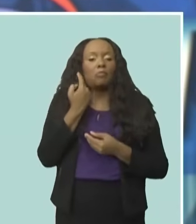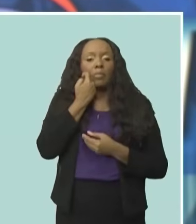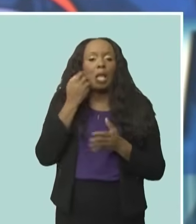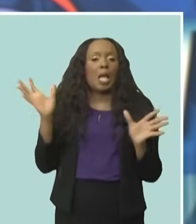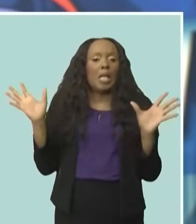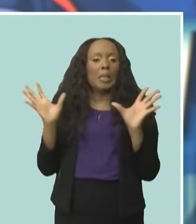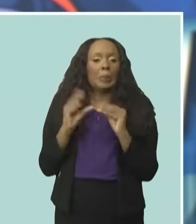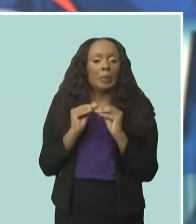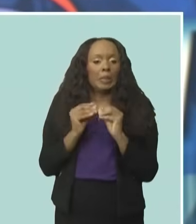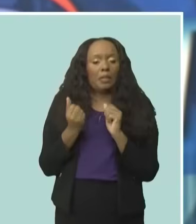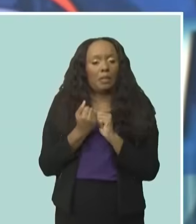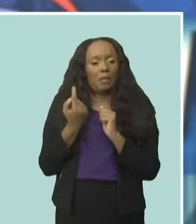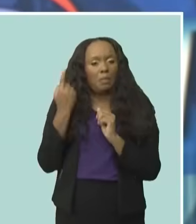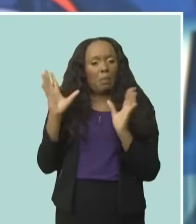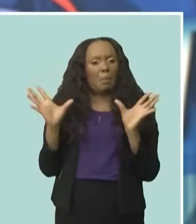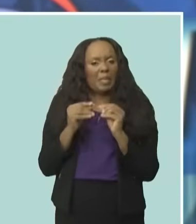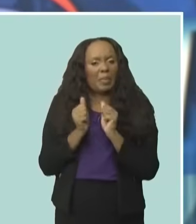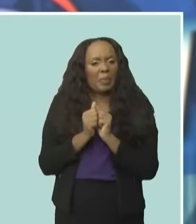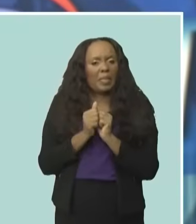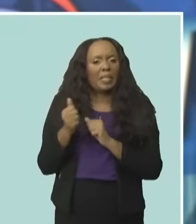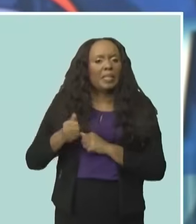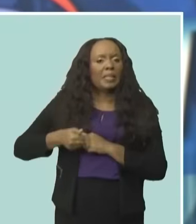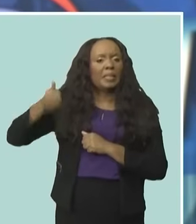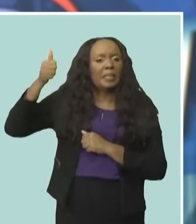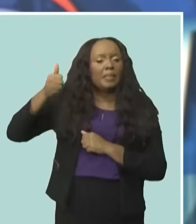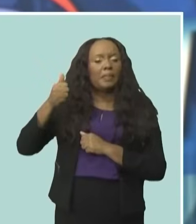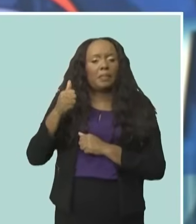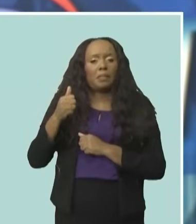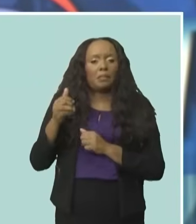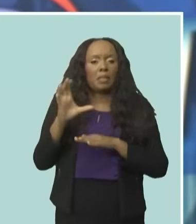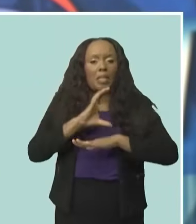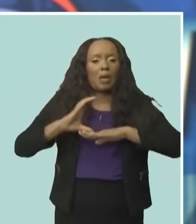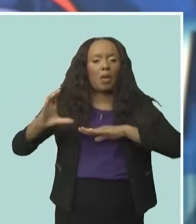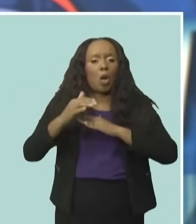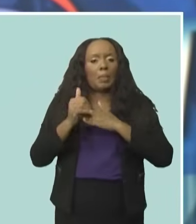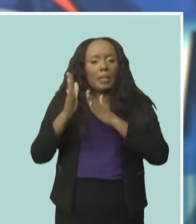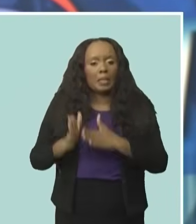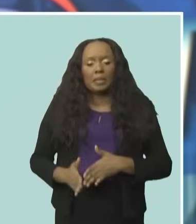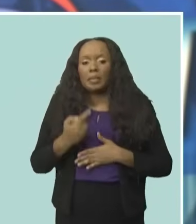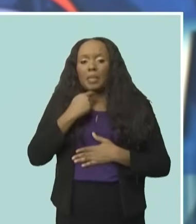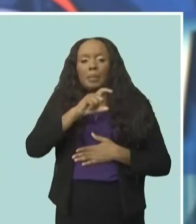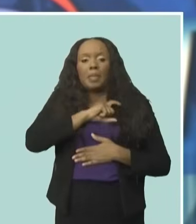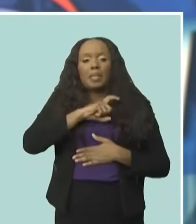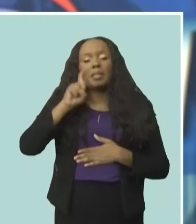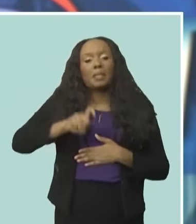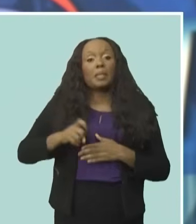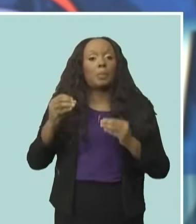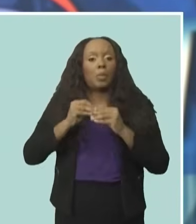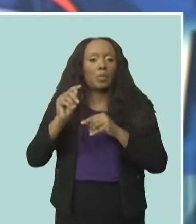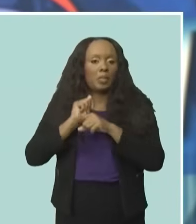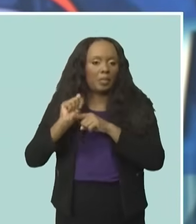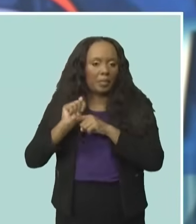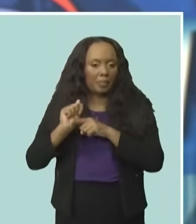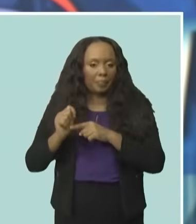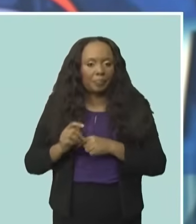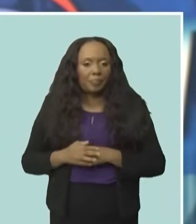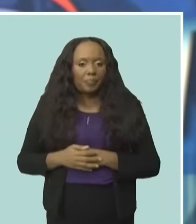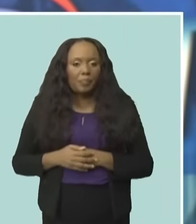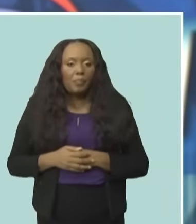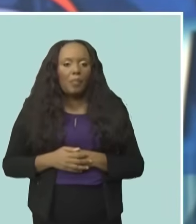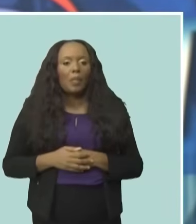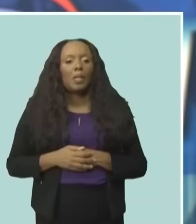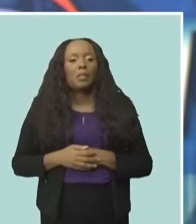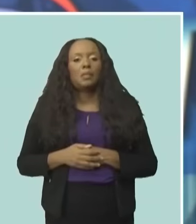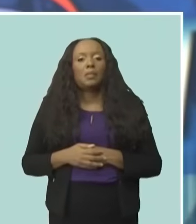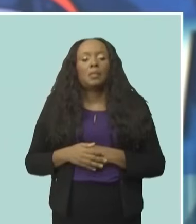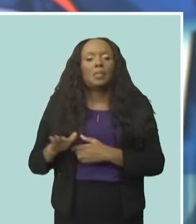justices at the CARICOM Heads of Government meeting, it has been determined that police officers need to be better trained. He says there has